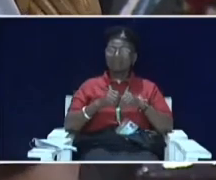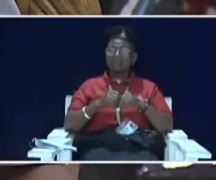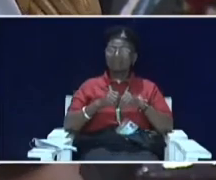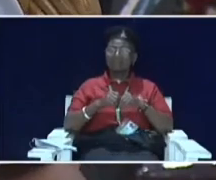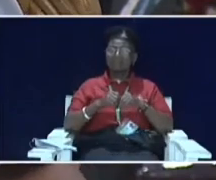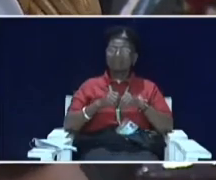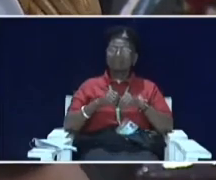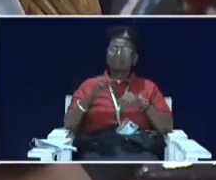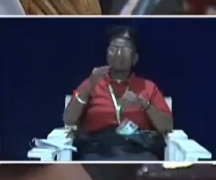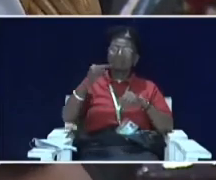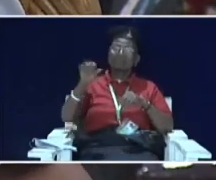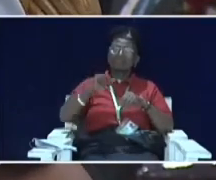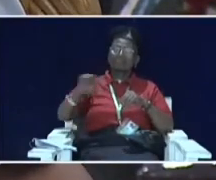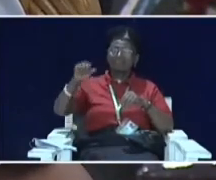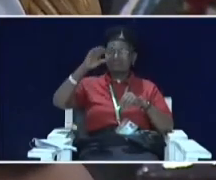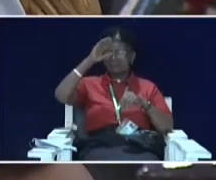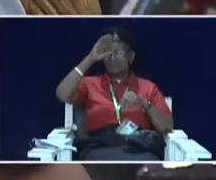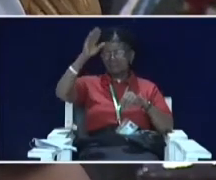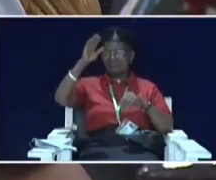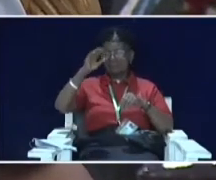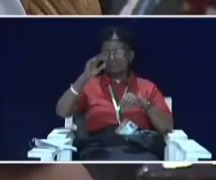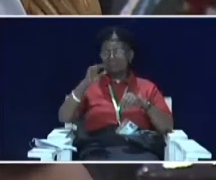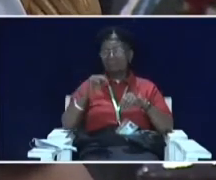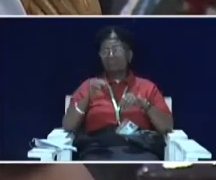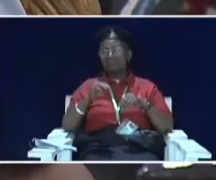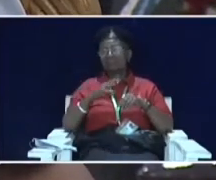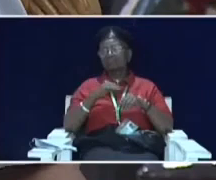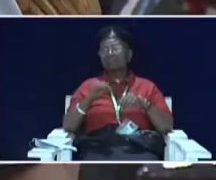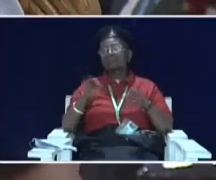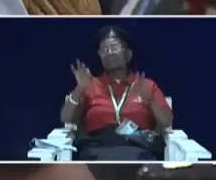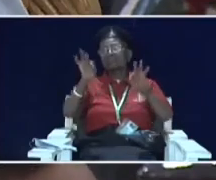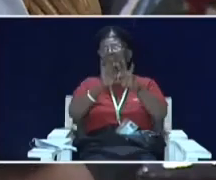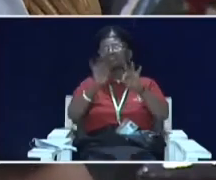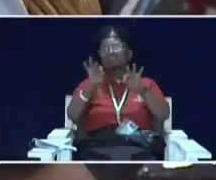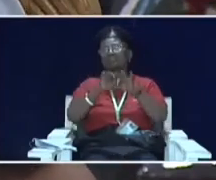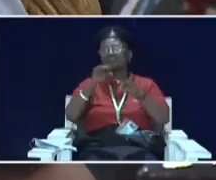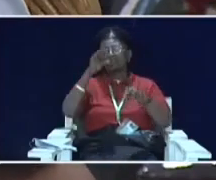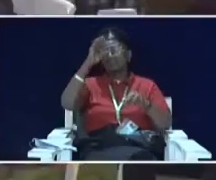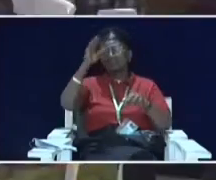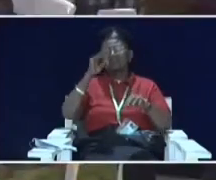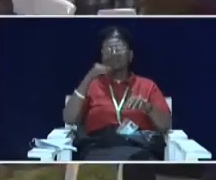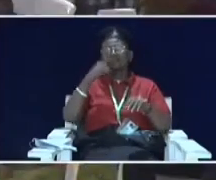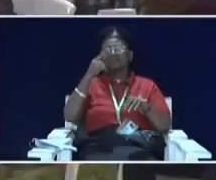Of a man, quite an important man, who came to visit us.